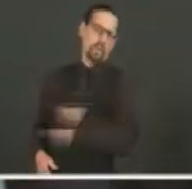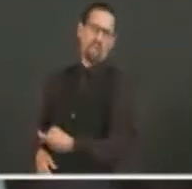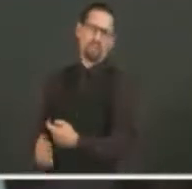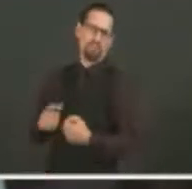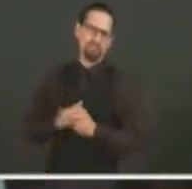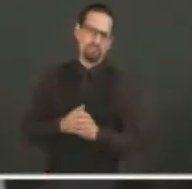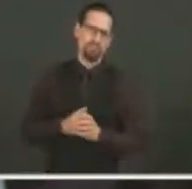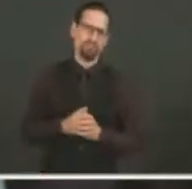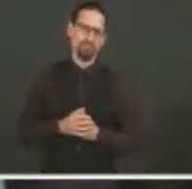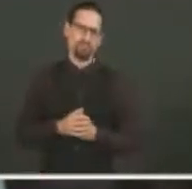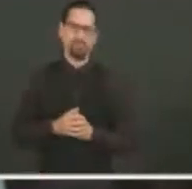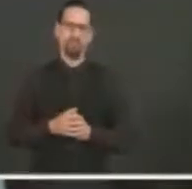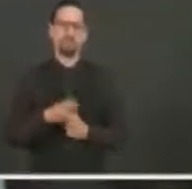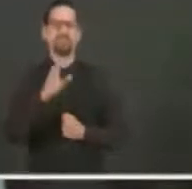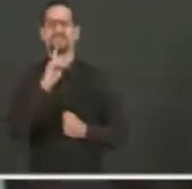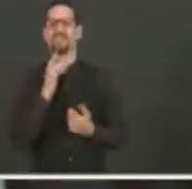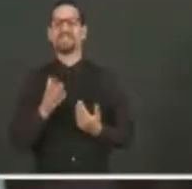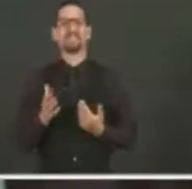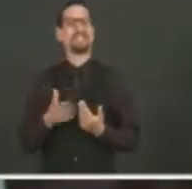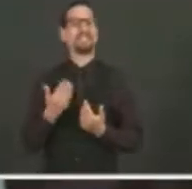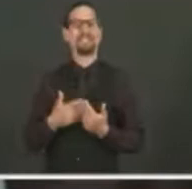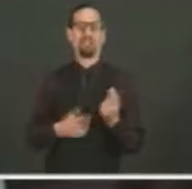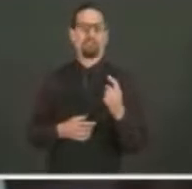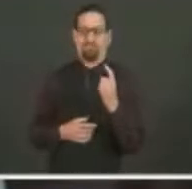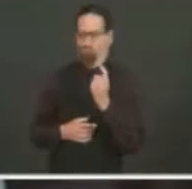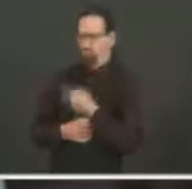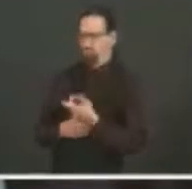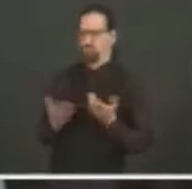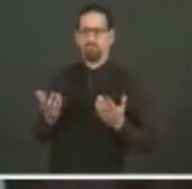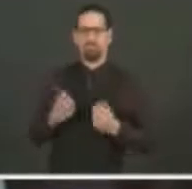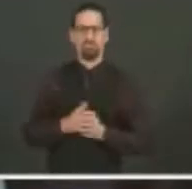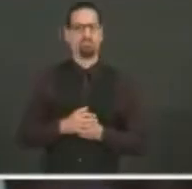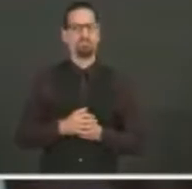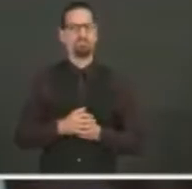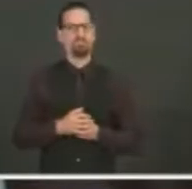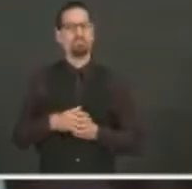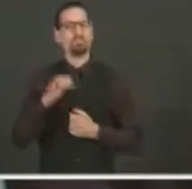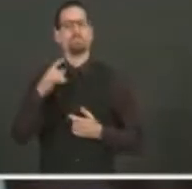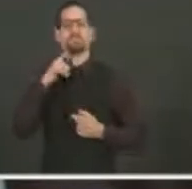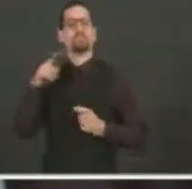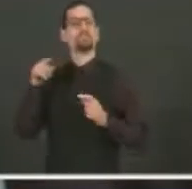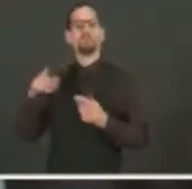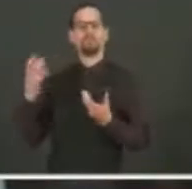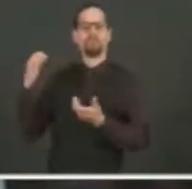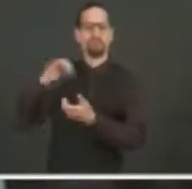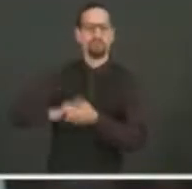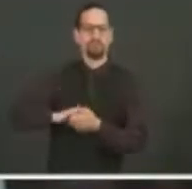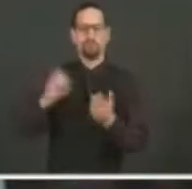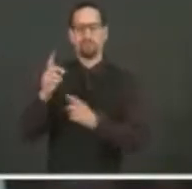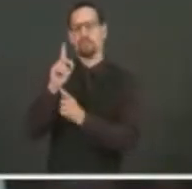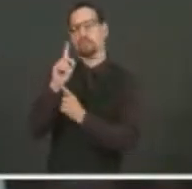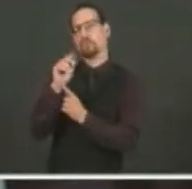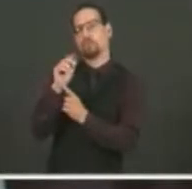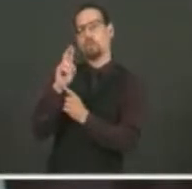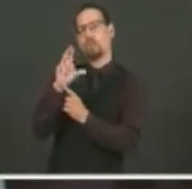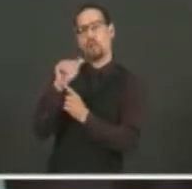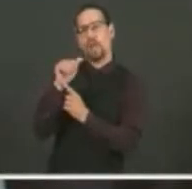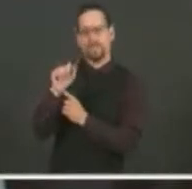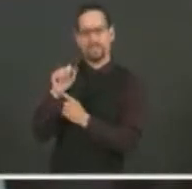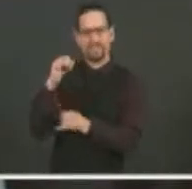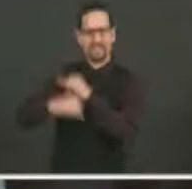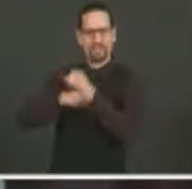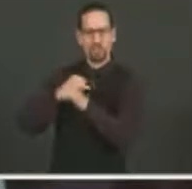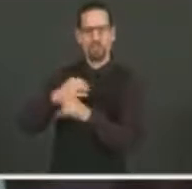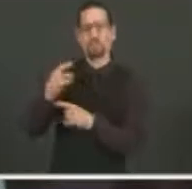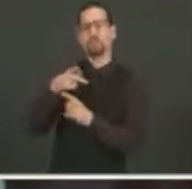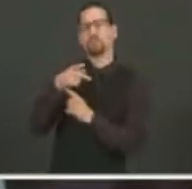And we're making it easy for you to give. We've partnered with Dorcas International and Good World,